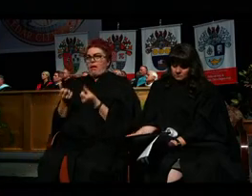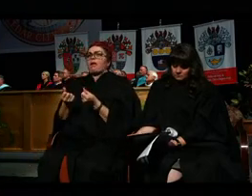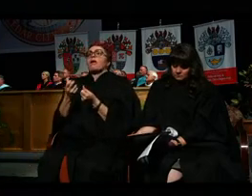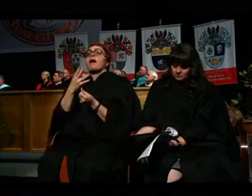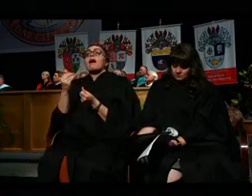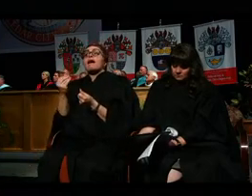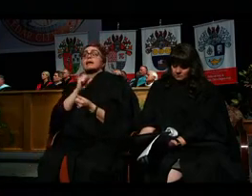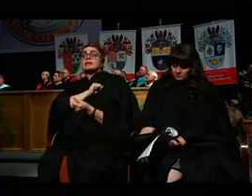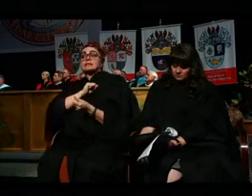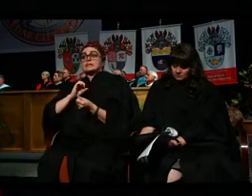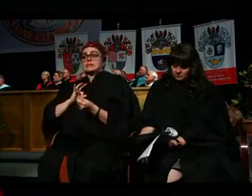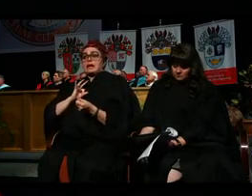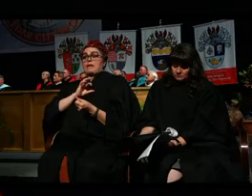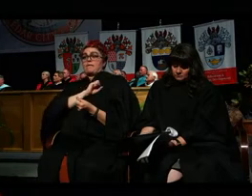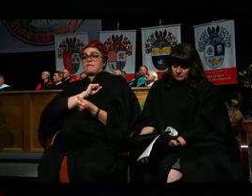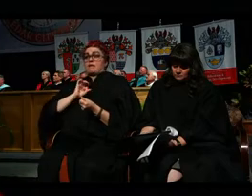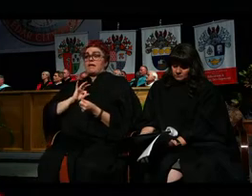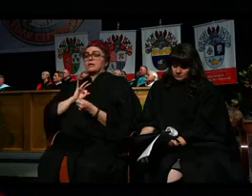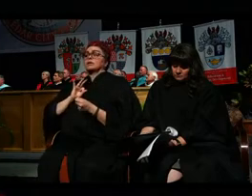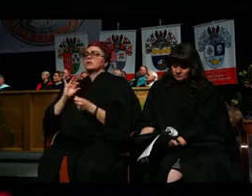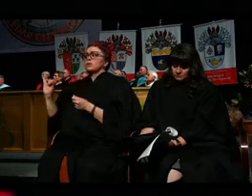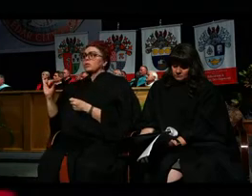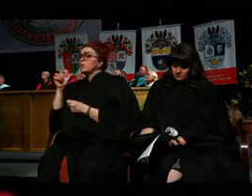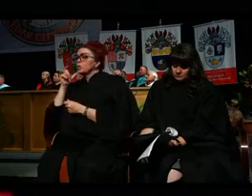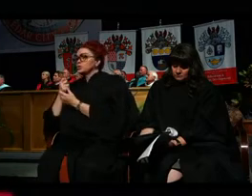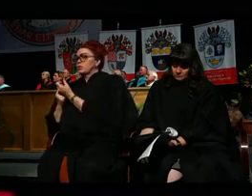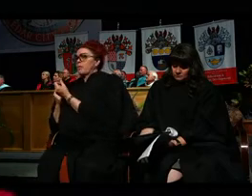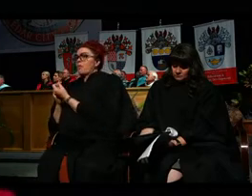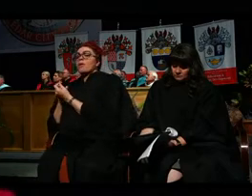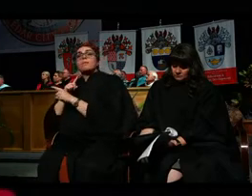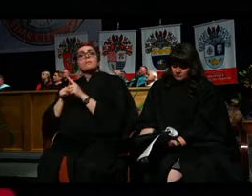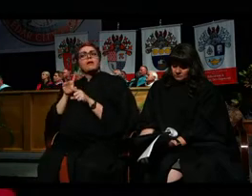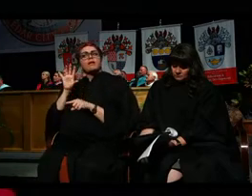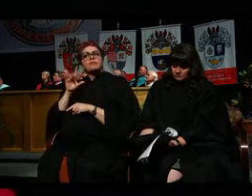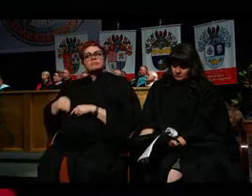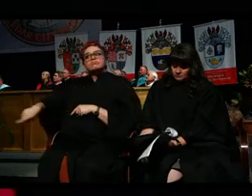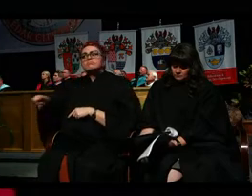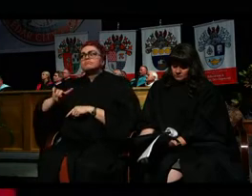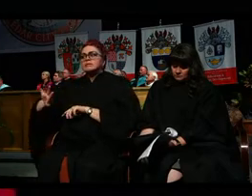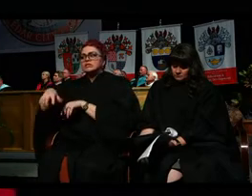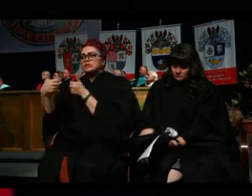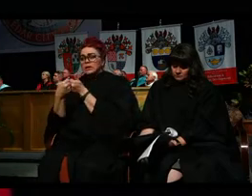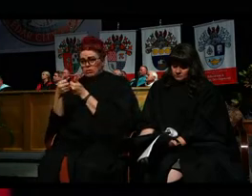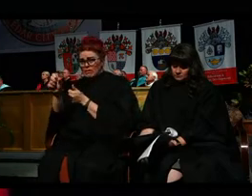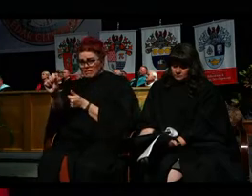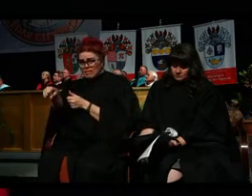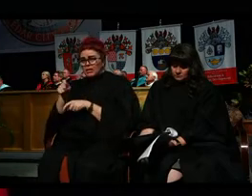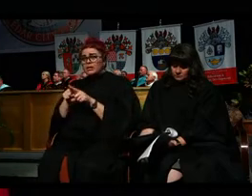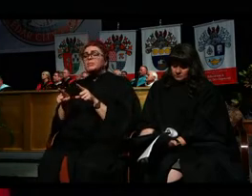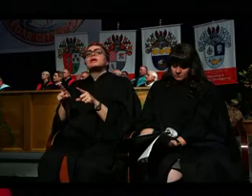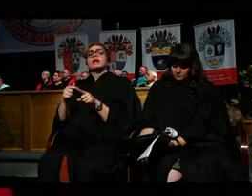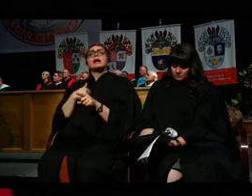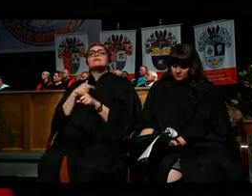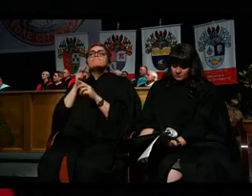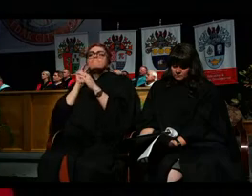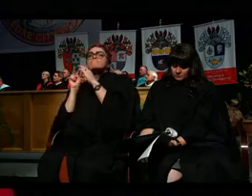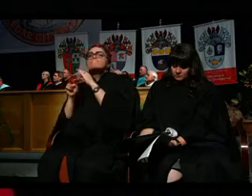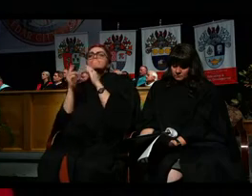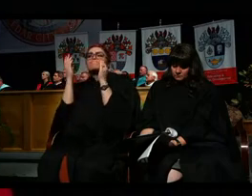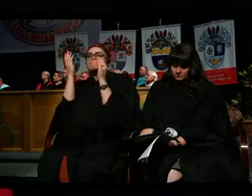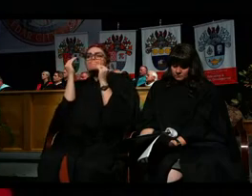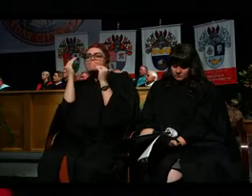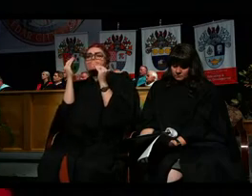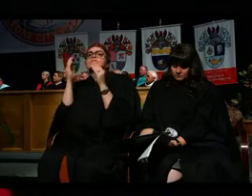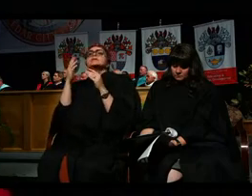them. In spite of these and other challenges confronting higher education today, I am incredibly optimistic about